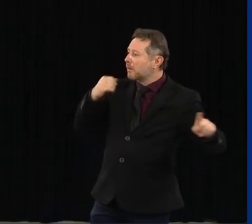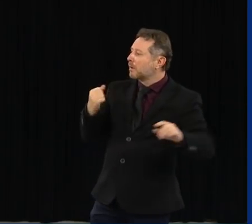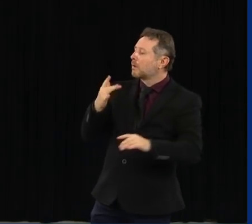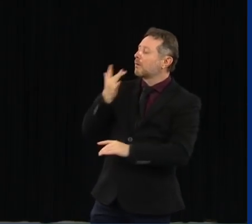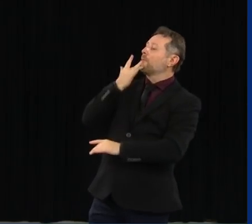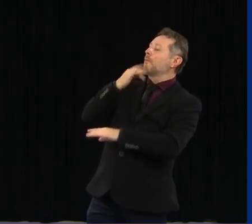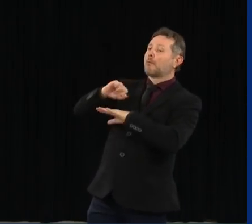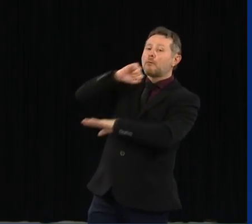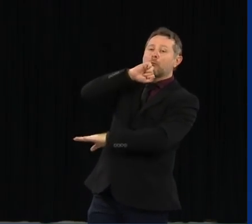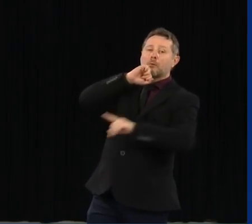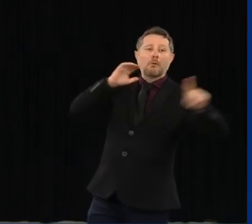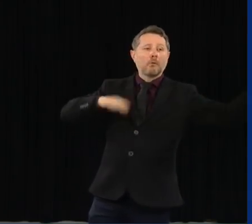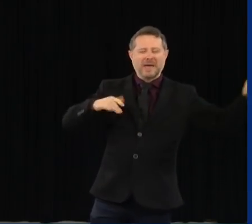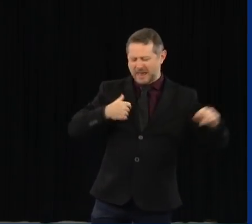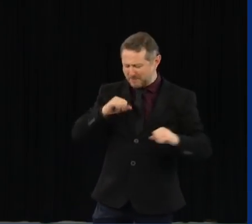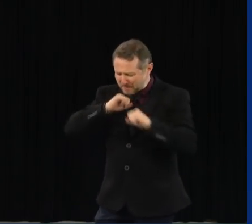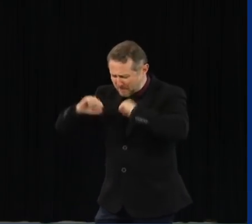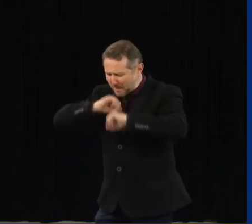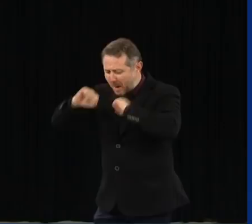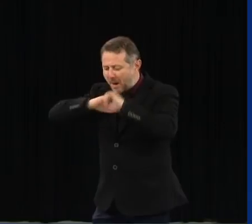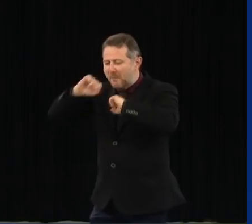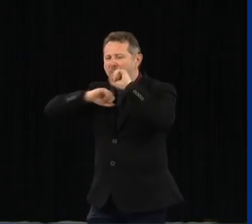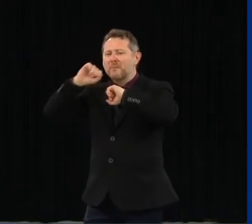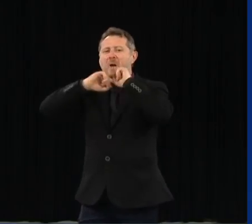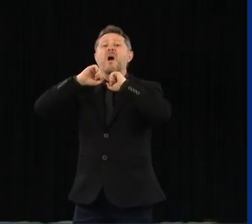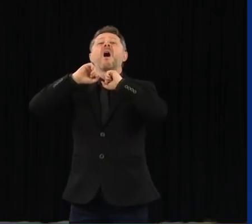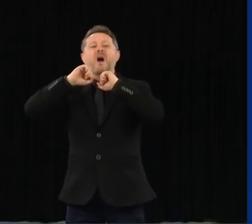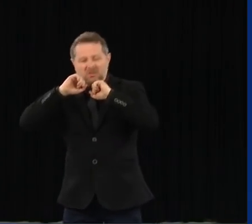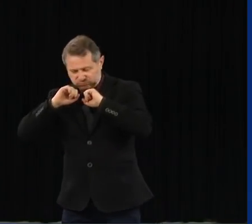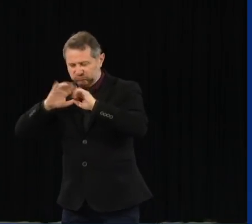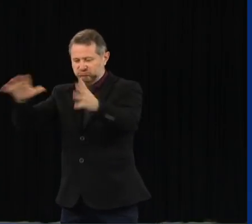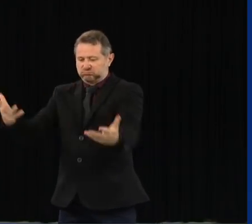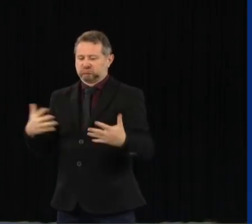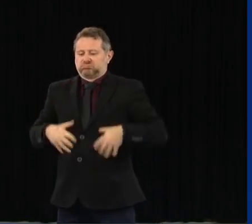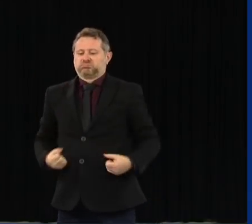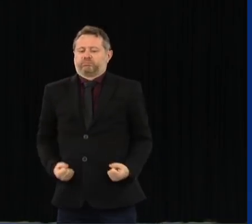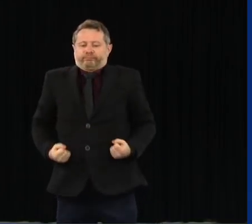because we're first and because of the intensity of the situation